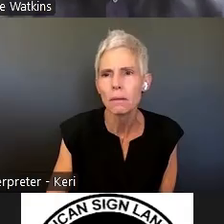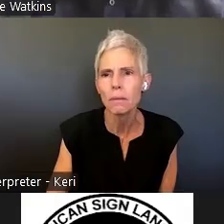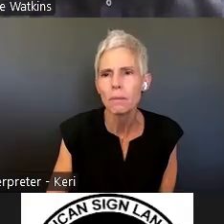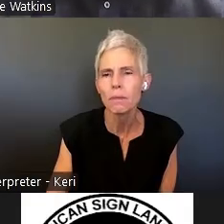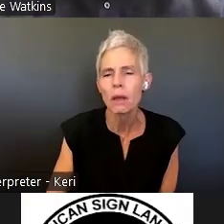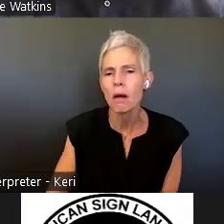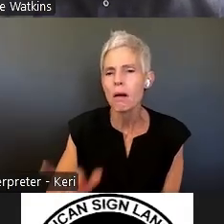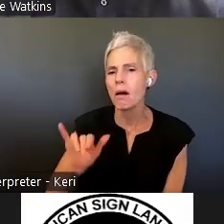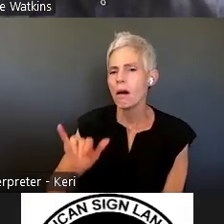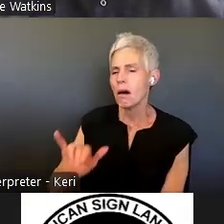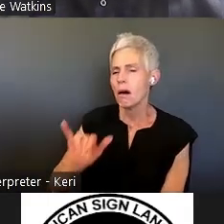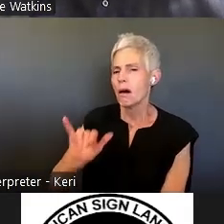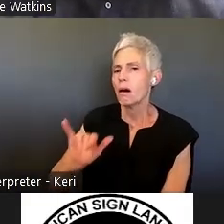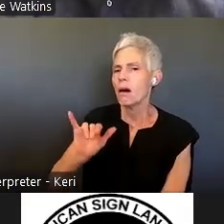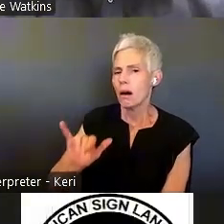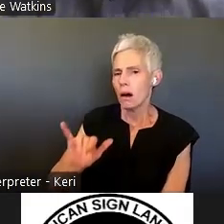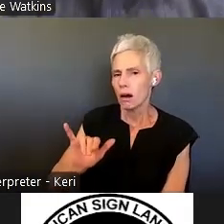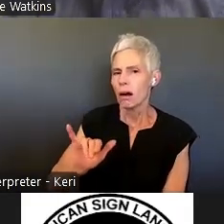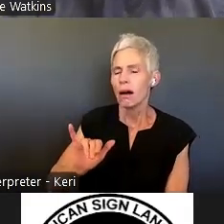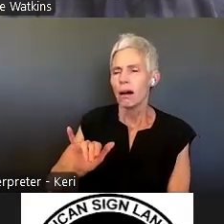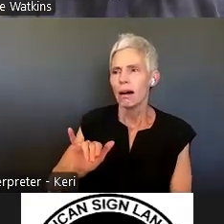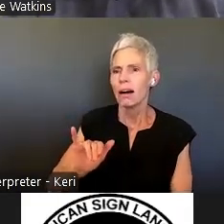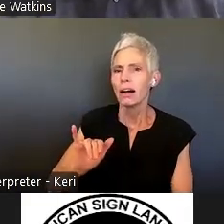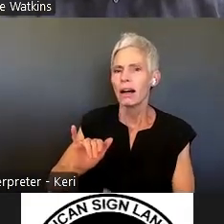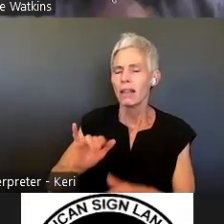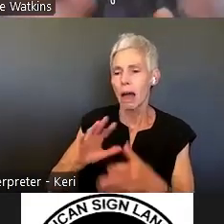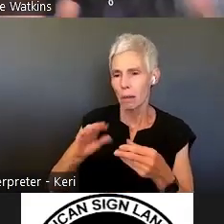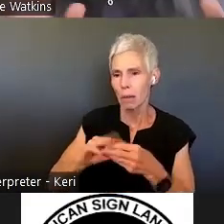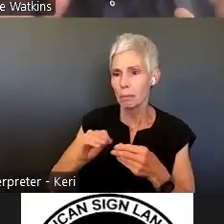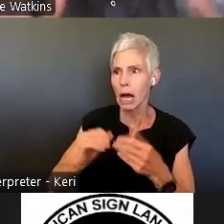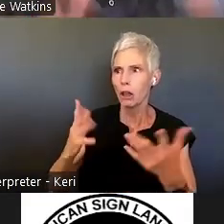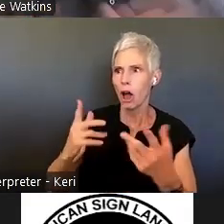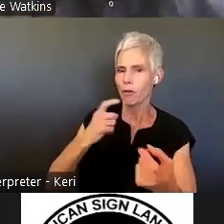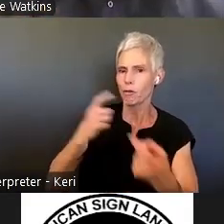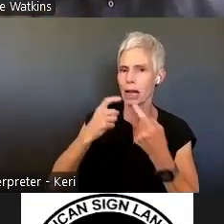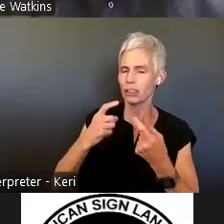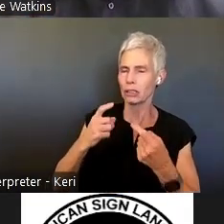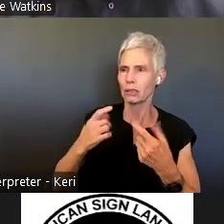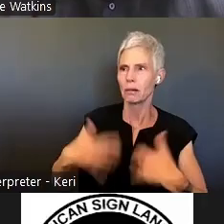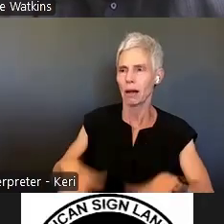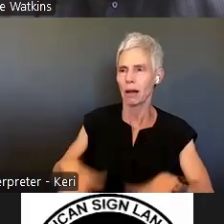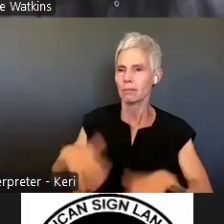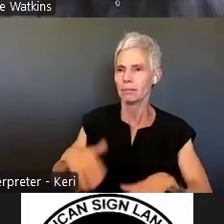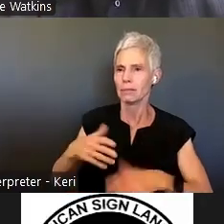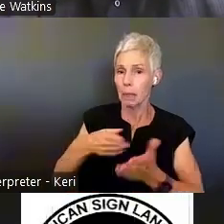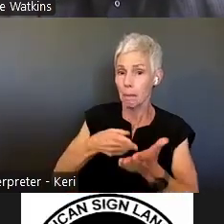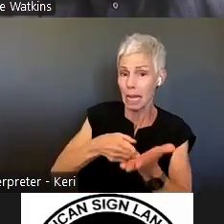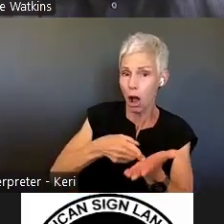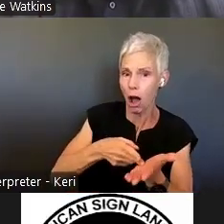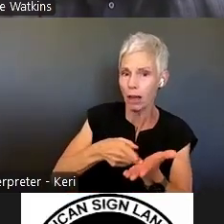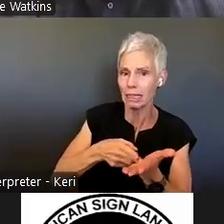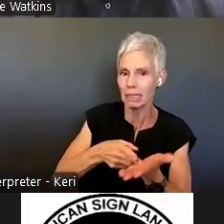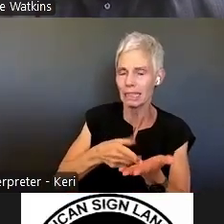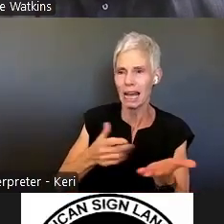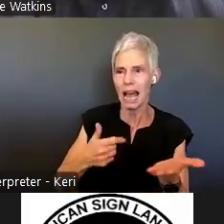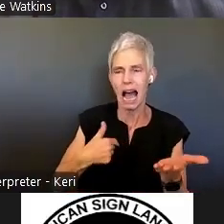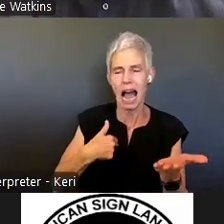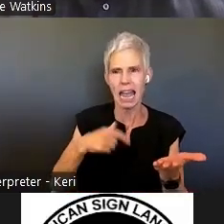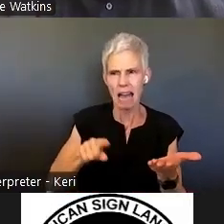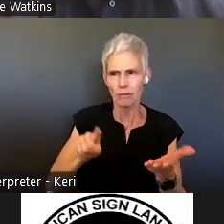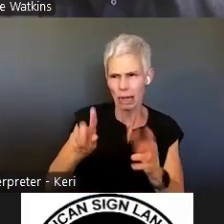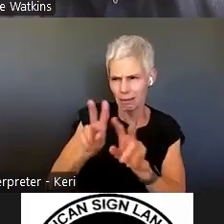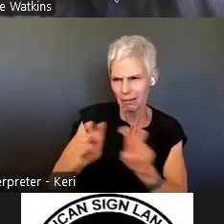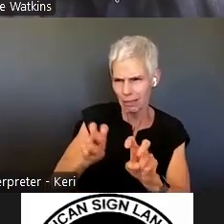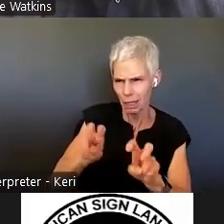Well, there was a lot in that question. And not gonna lie, you're gonna get me to nerd out here a little bit.